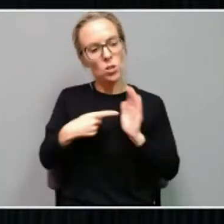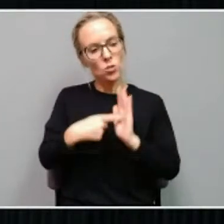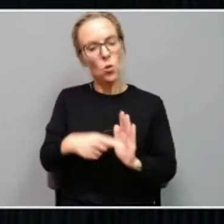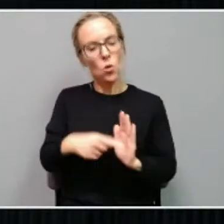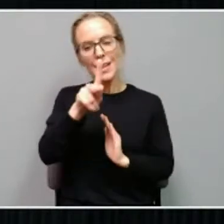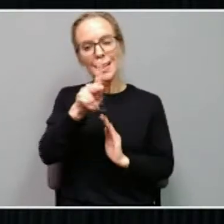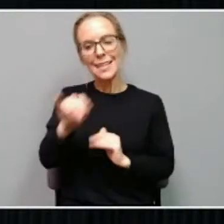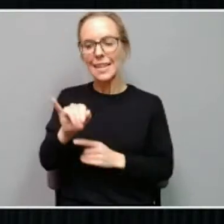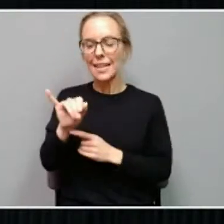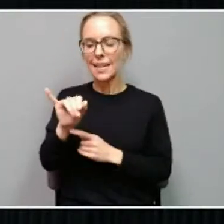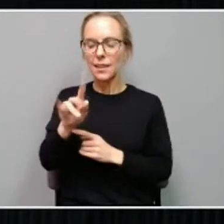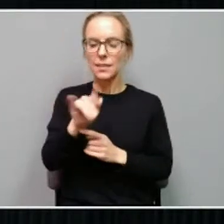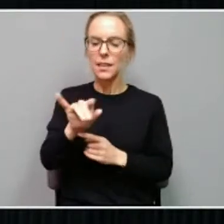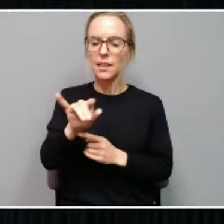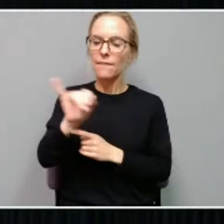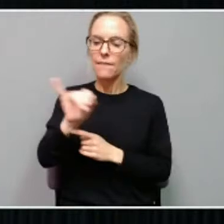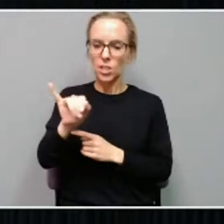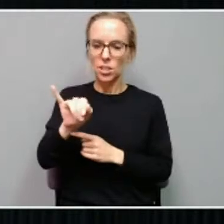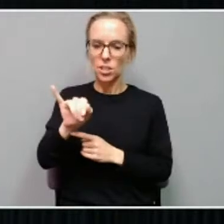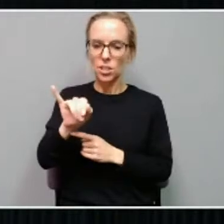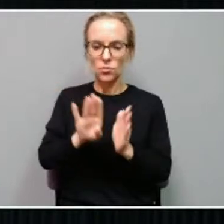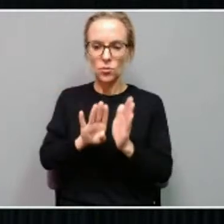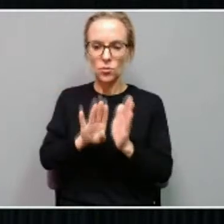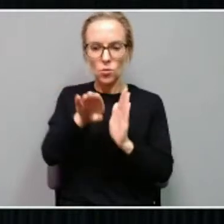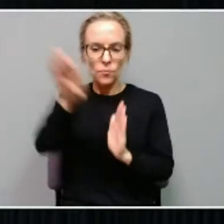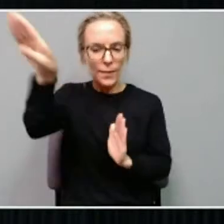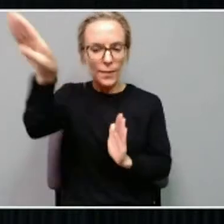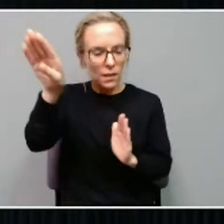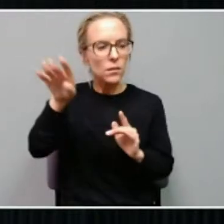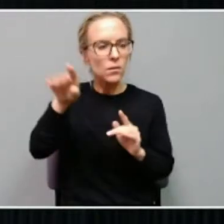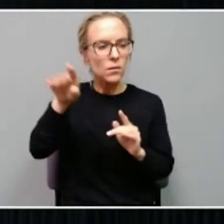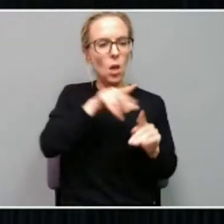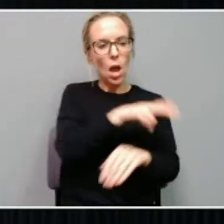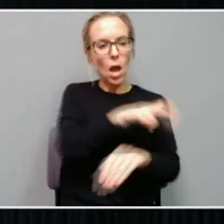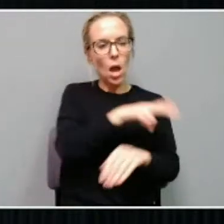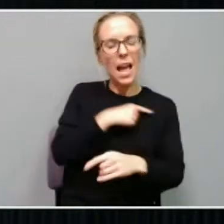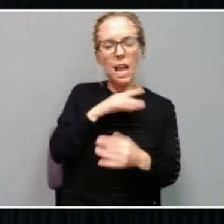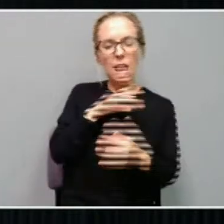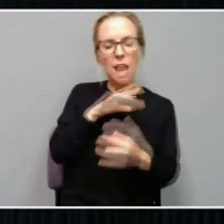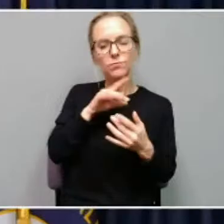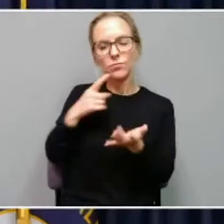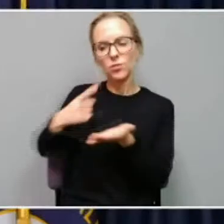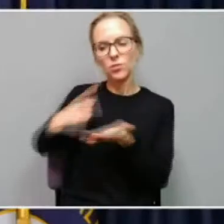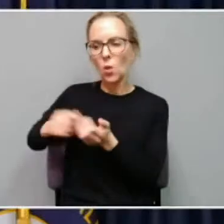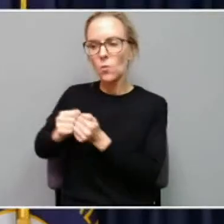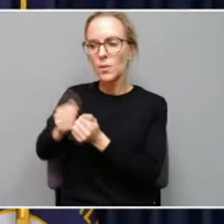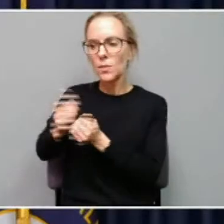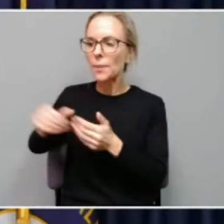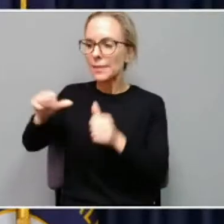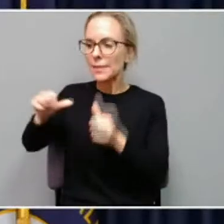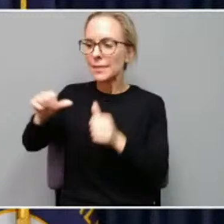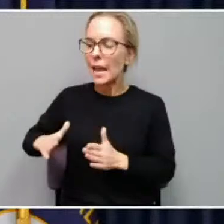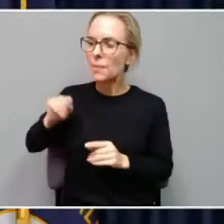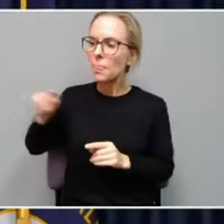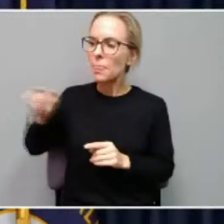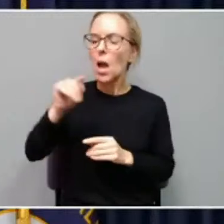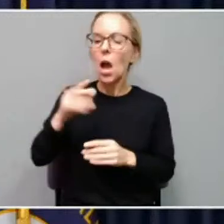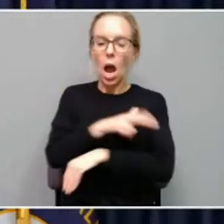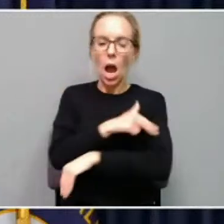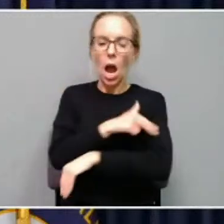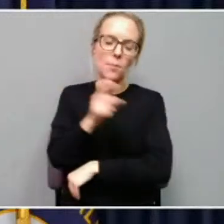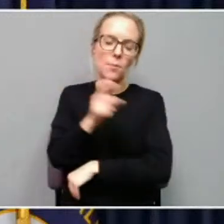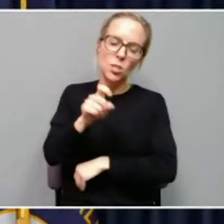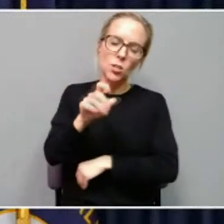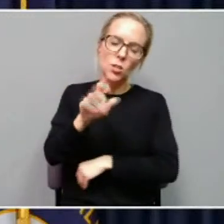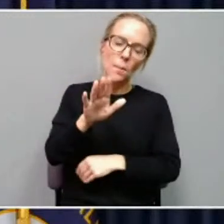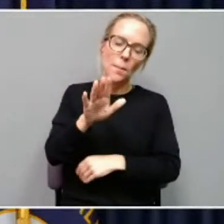curve and hospitalizations peaking? I've talked to some epidemiologists whose show for their hospitals it should be around